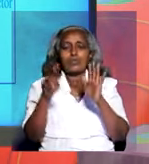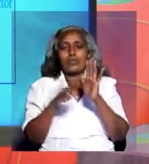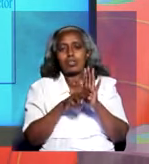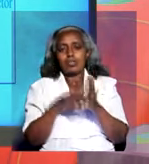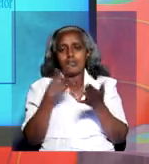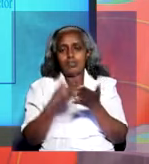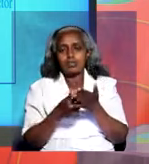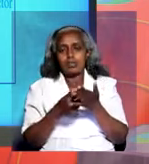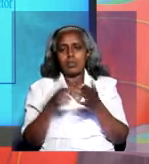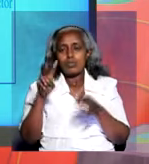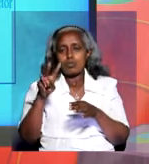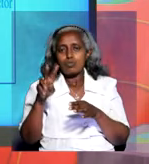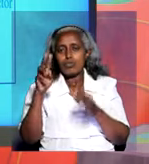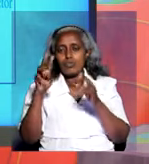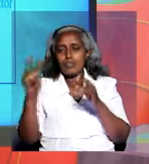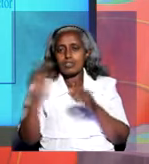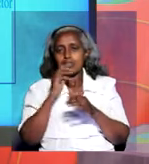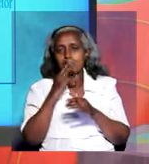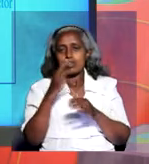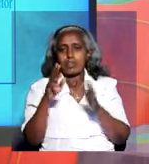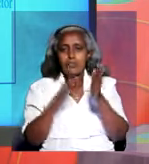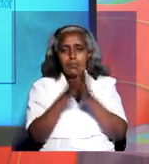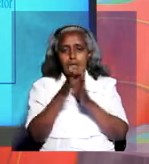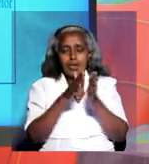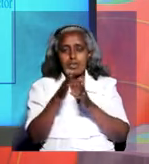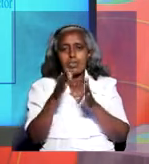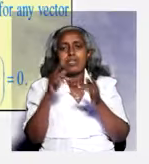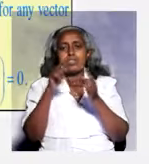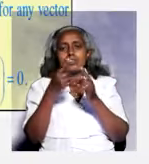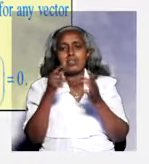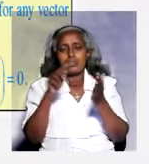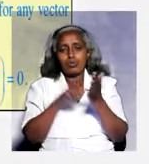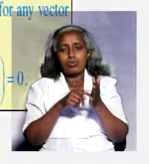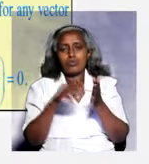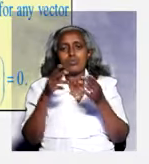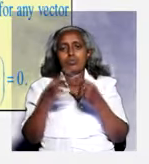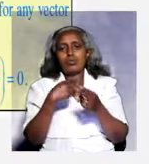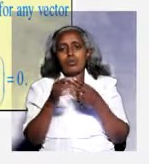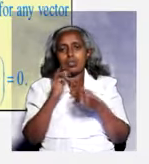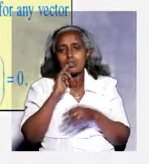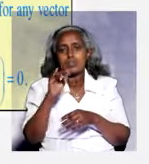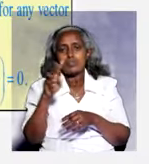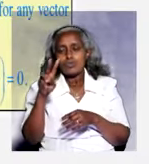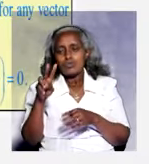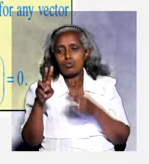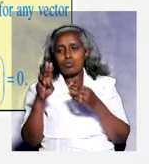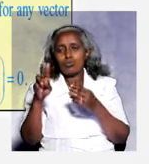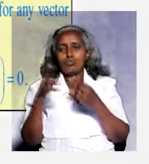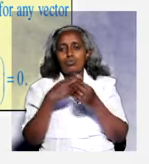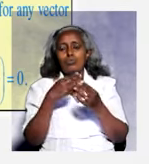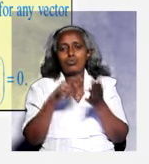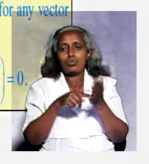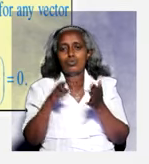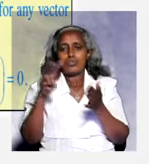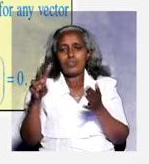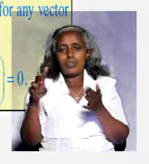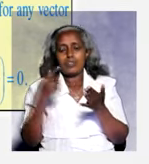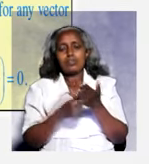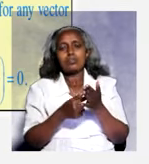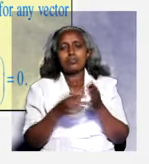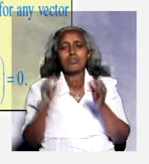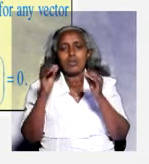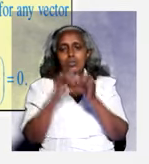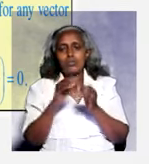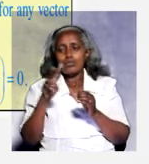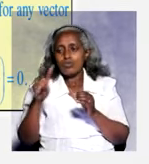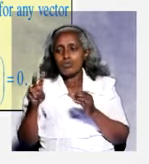see this one. If two vectors are parallel, their dot product is simply this u dot v. This is equal to this magnitude of